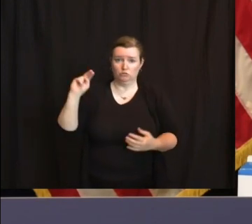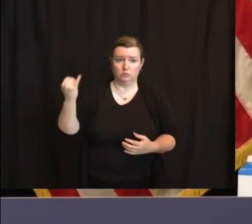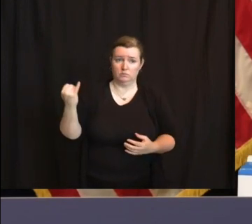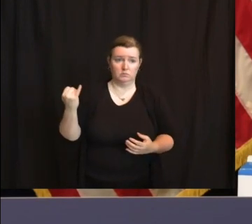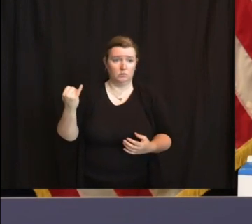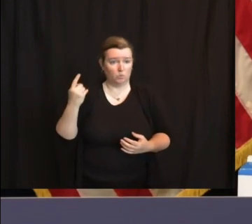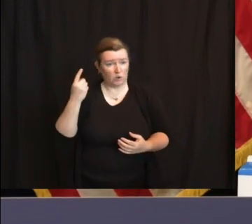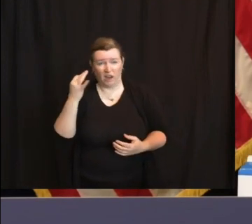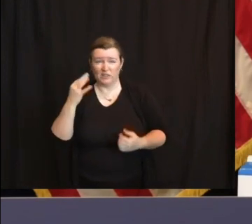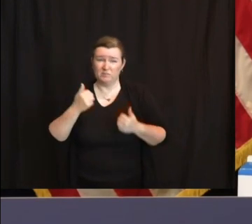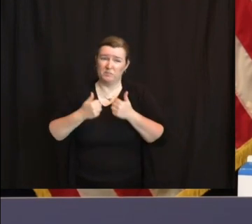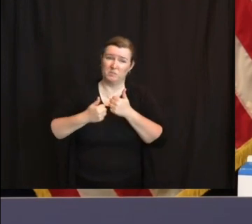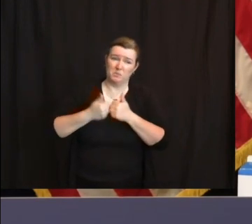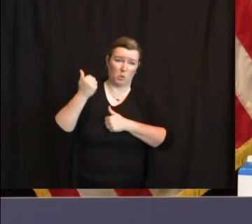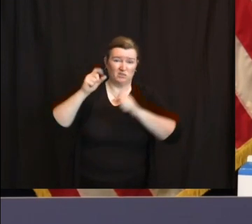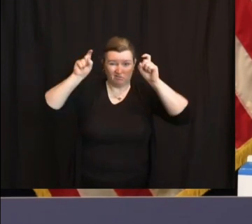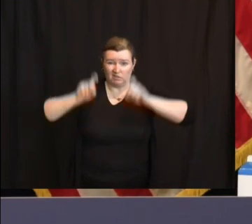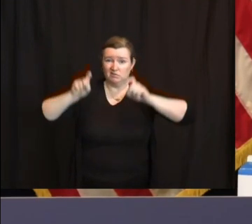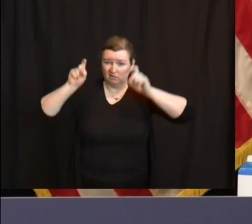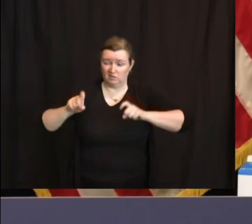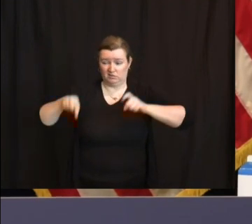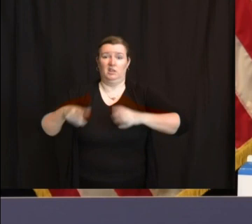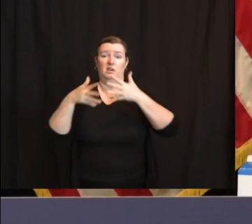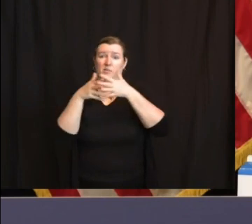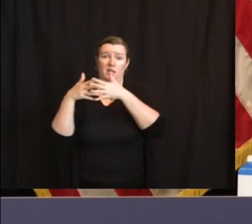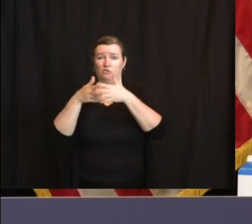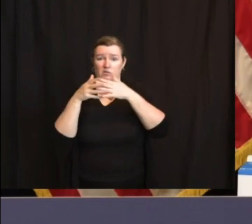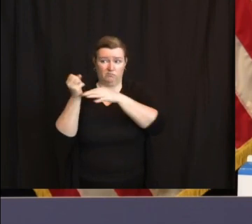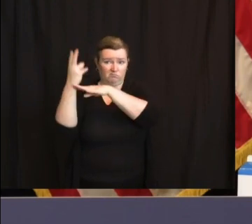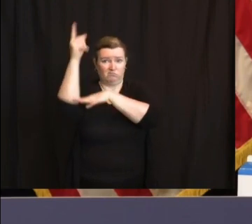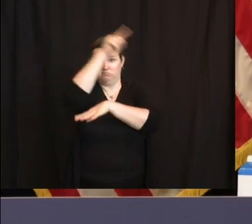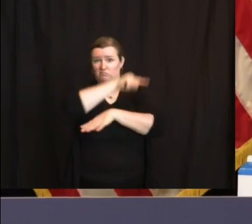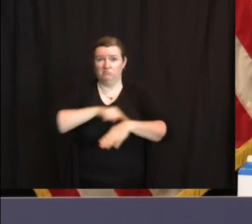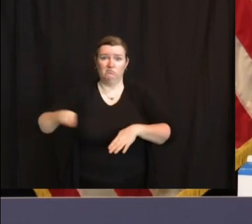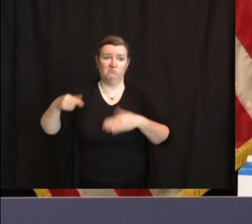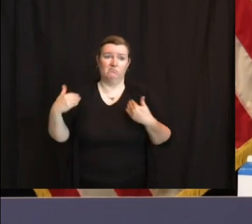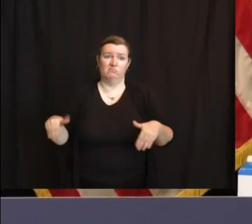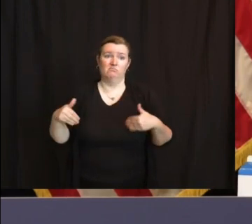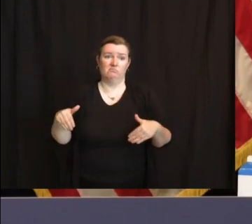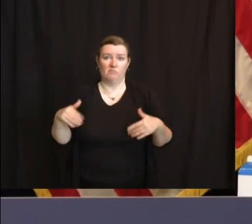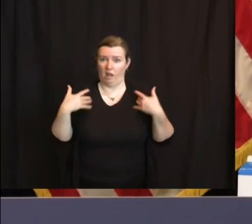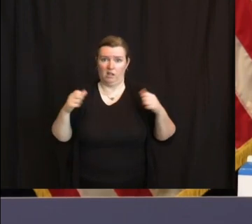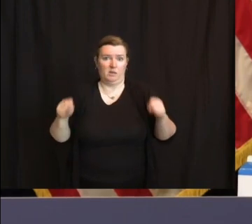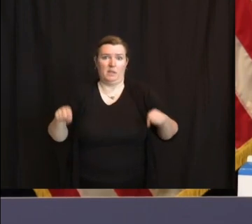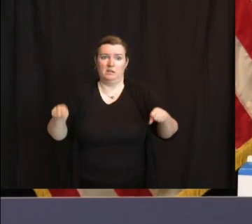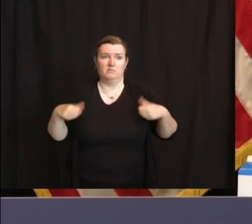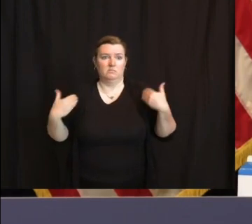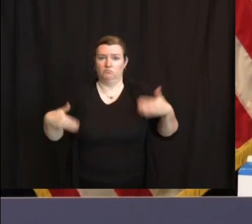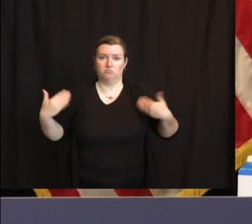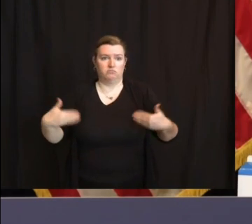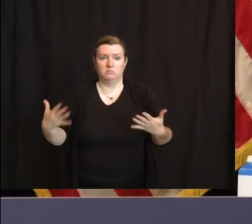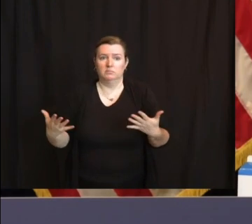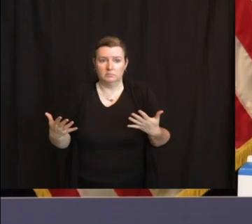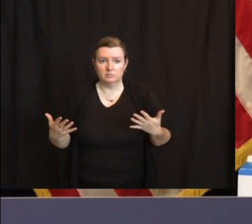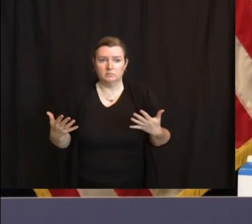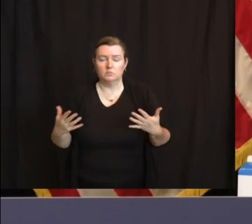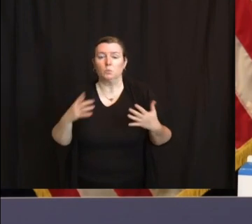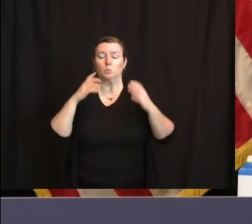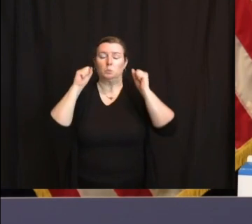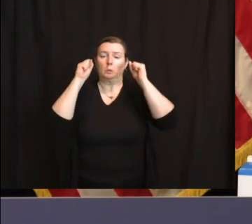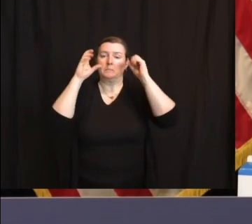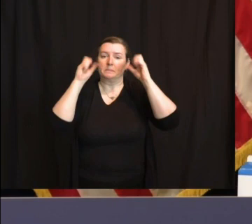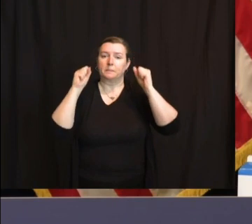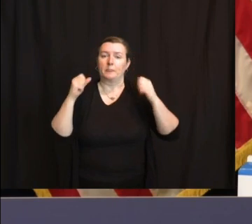America, and our capacity is now exceeding, is a general population